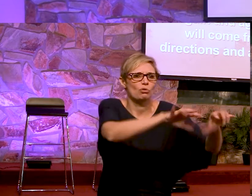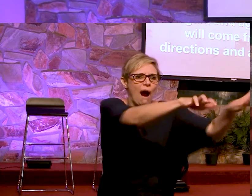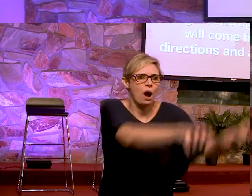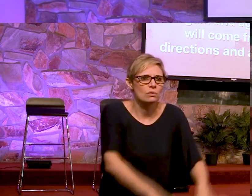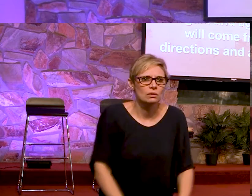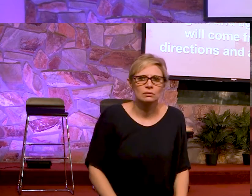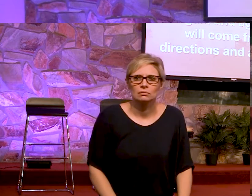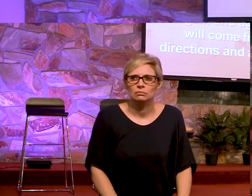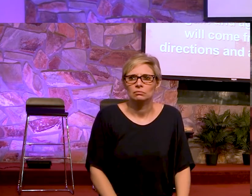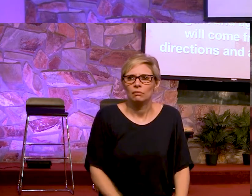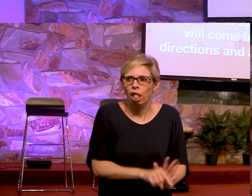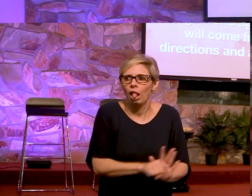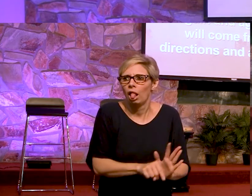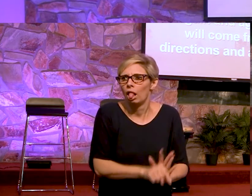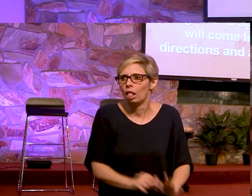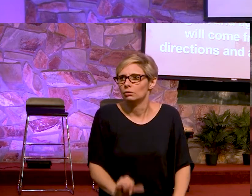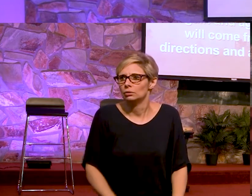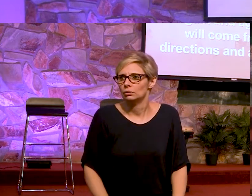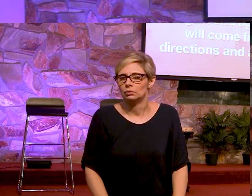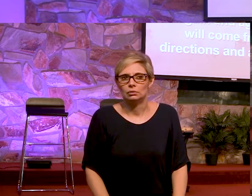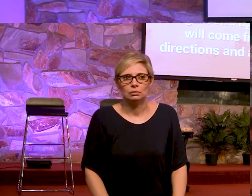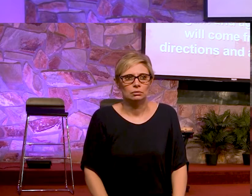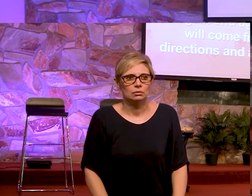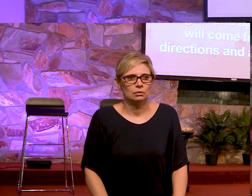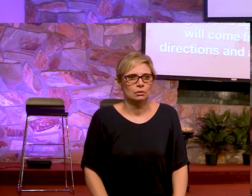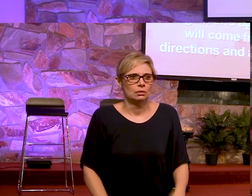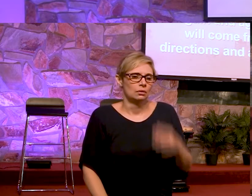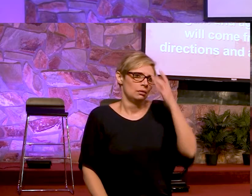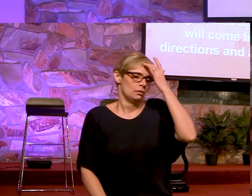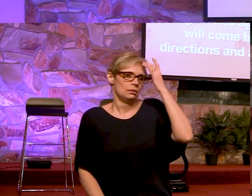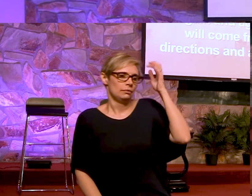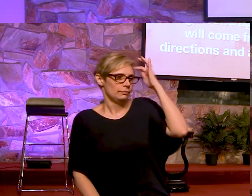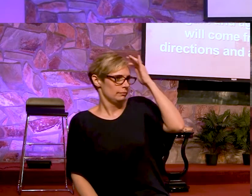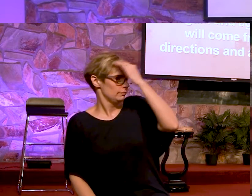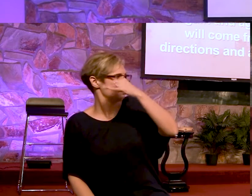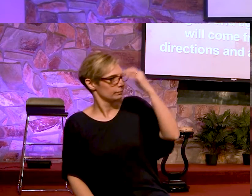So that's the causes, some of the causes of discouragement. Let's talk about